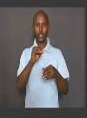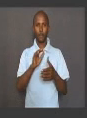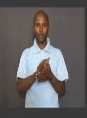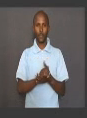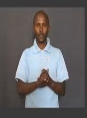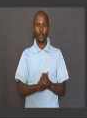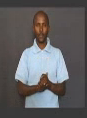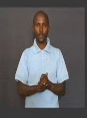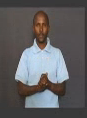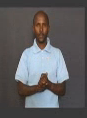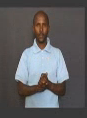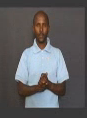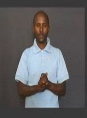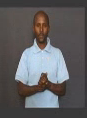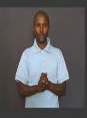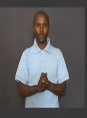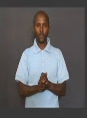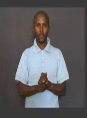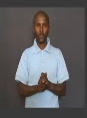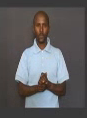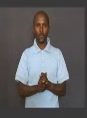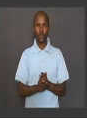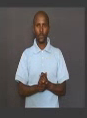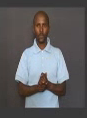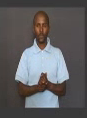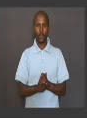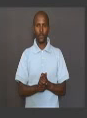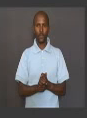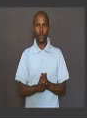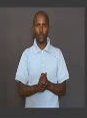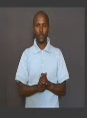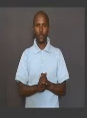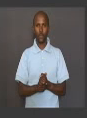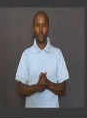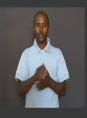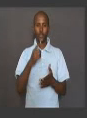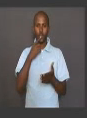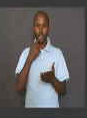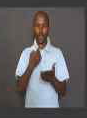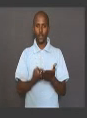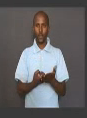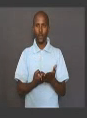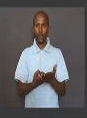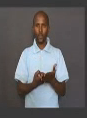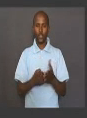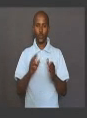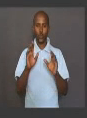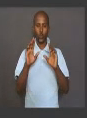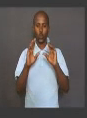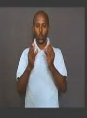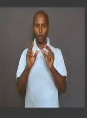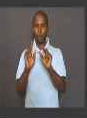into groups: 0 to 1, 2 to 3, 4 to 5, and 6 to